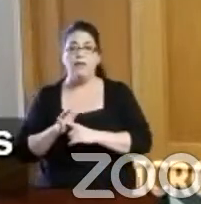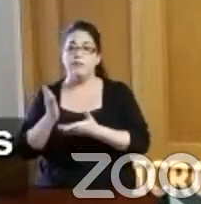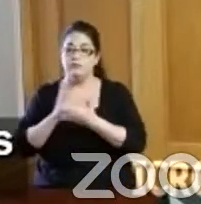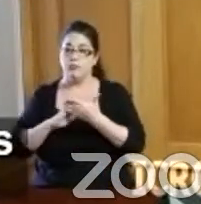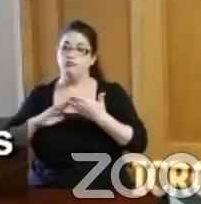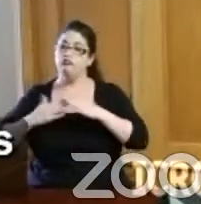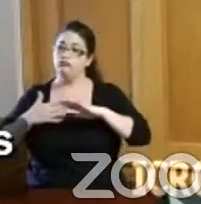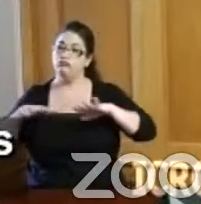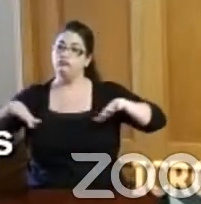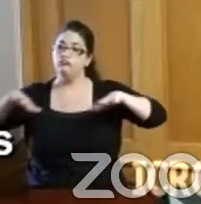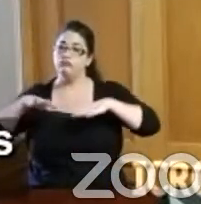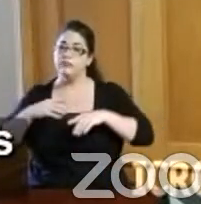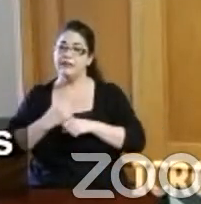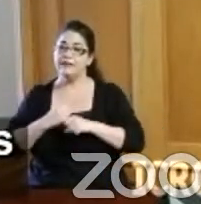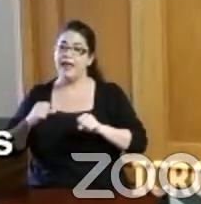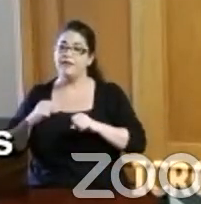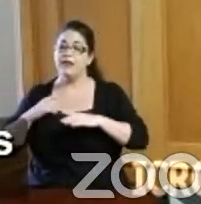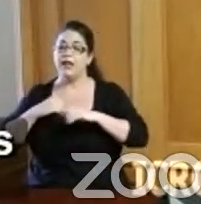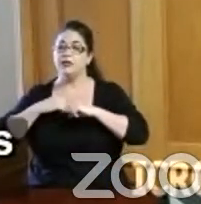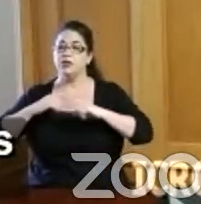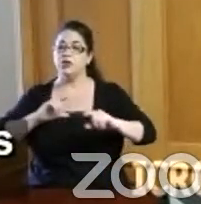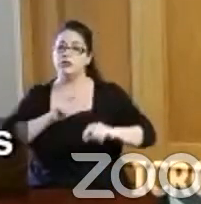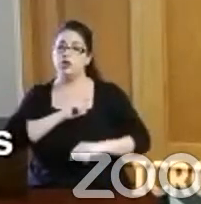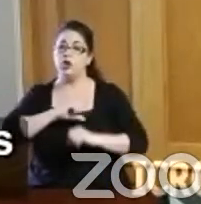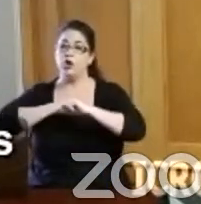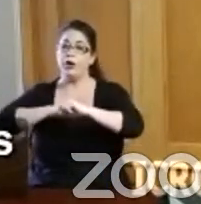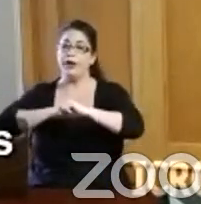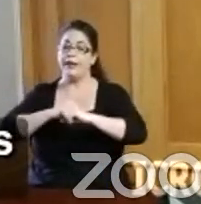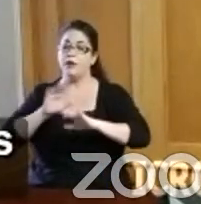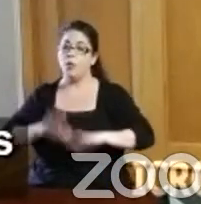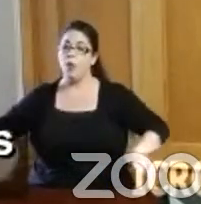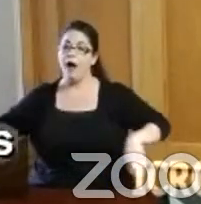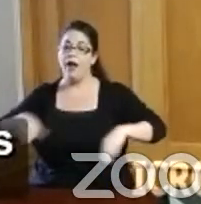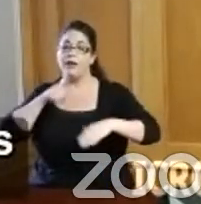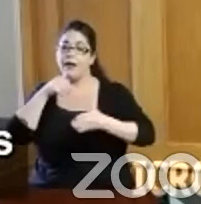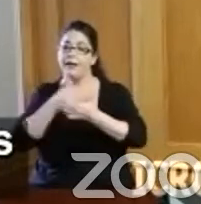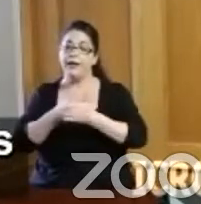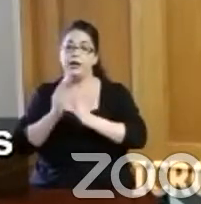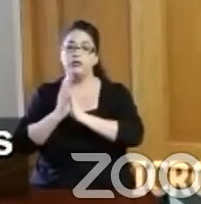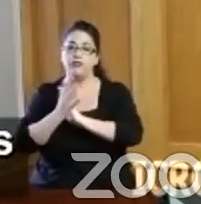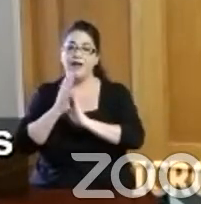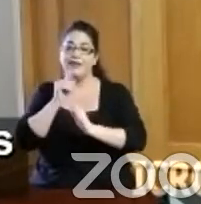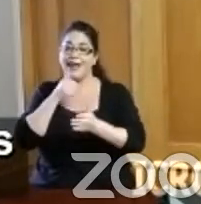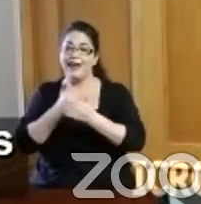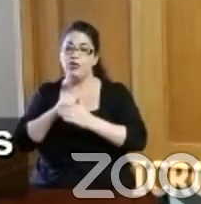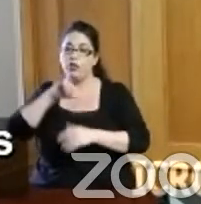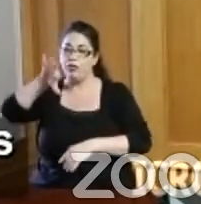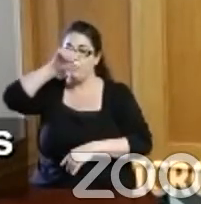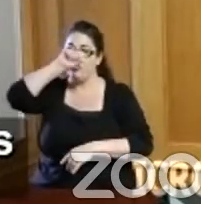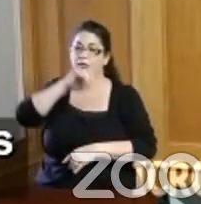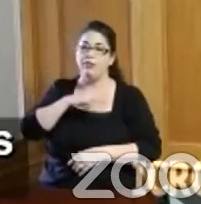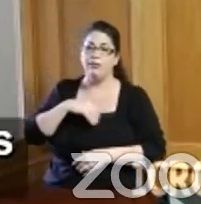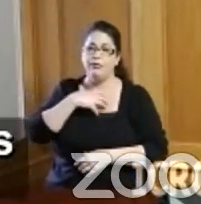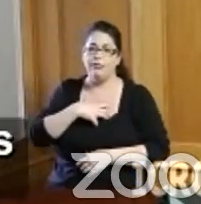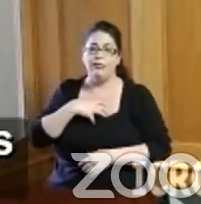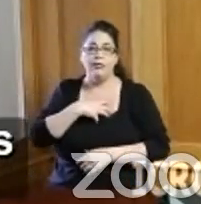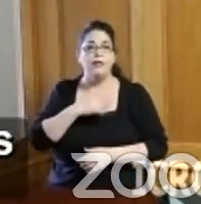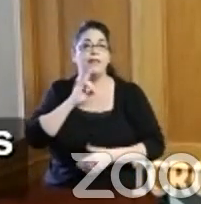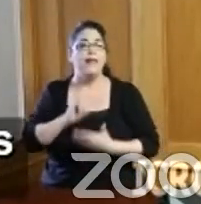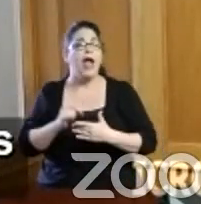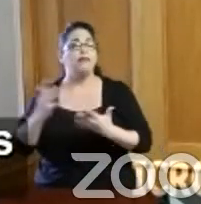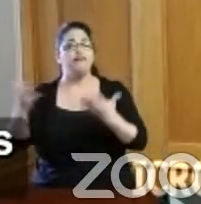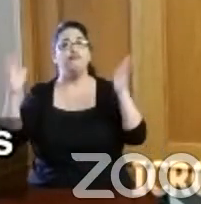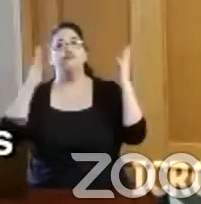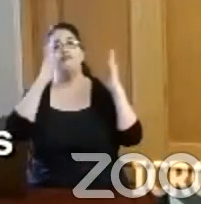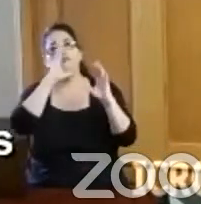are important here, the safety and security. It's a quiet environment away from cars, traffic, and pollution. It's a semi-rural environment with appealing